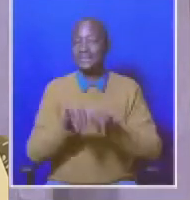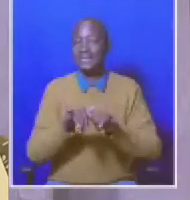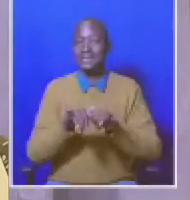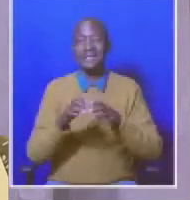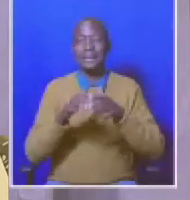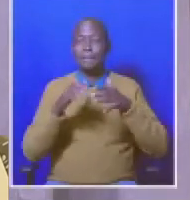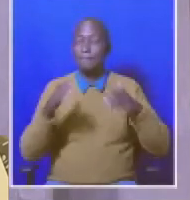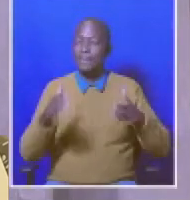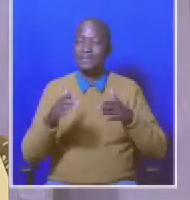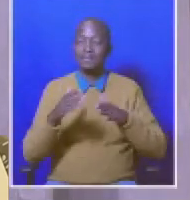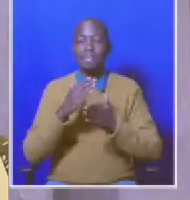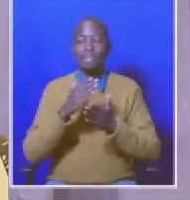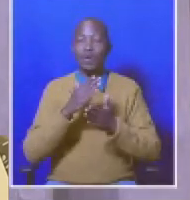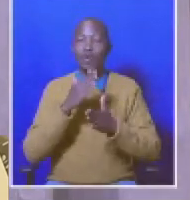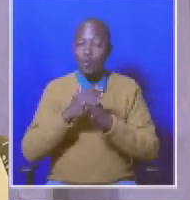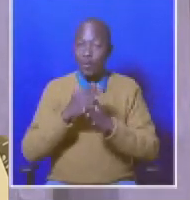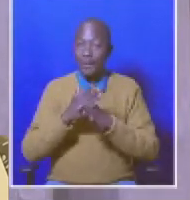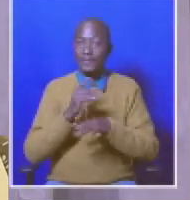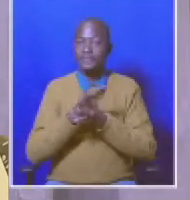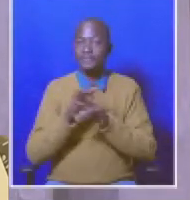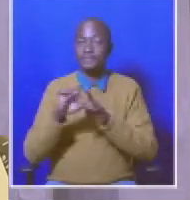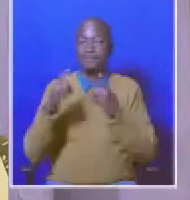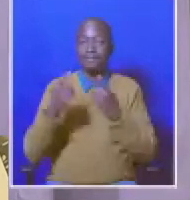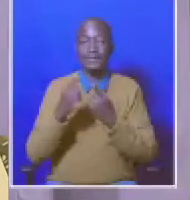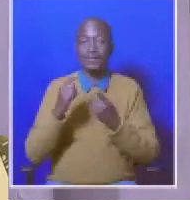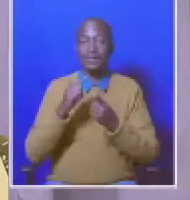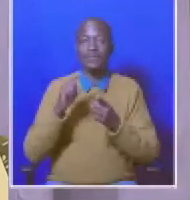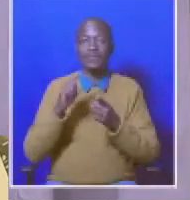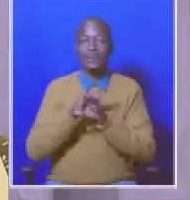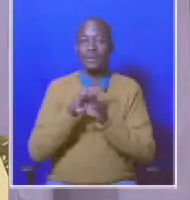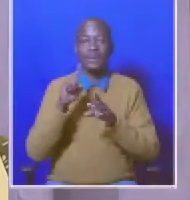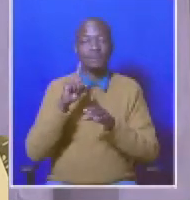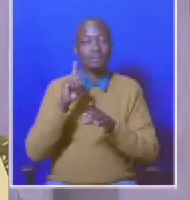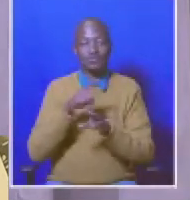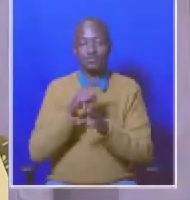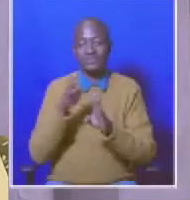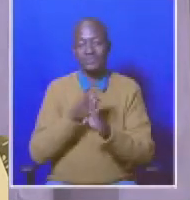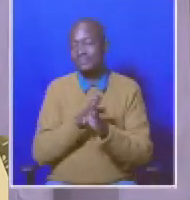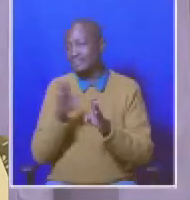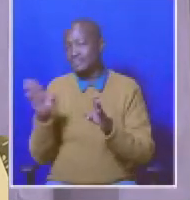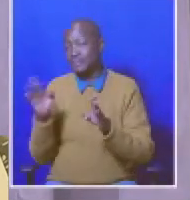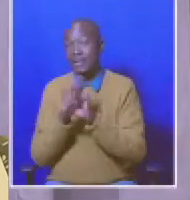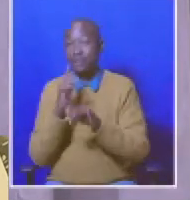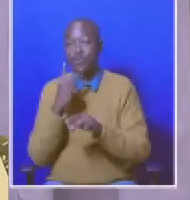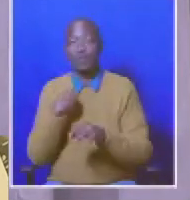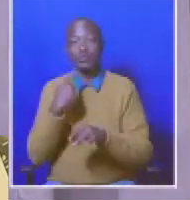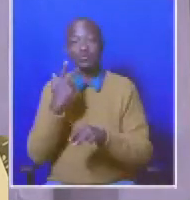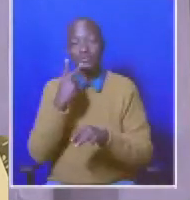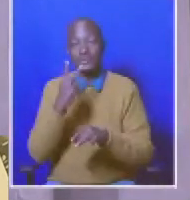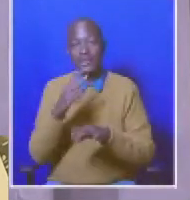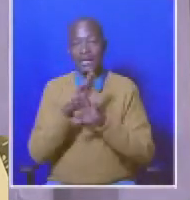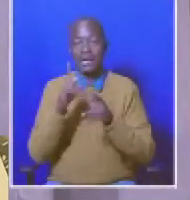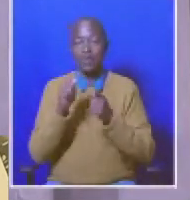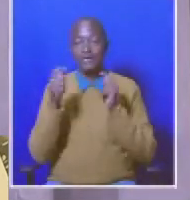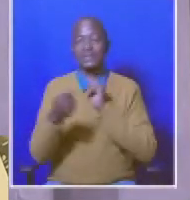government. We must not waver on this task if we are to realize our transformation agenda.